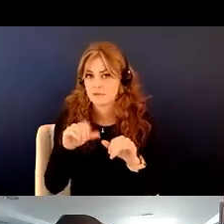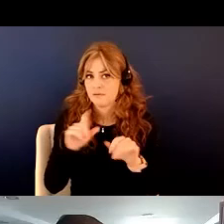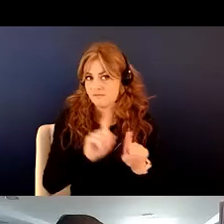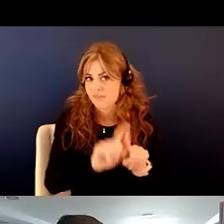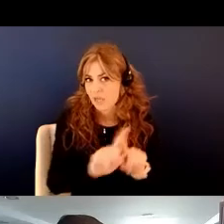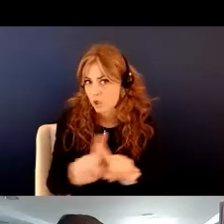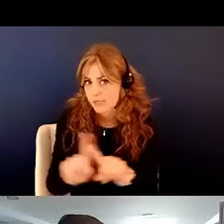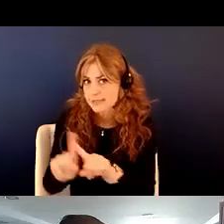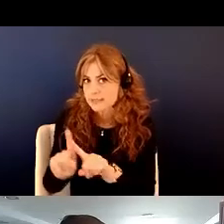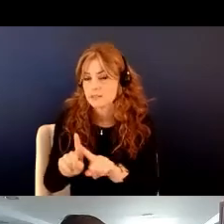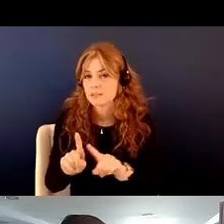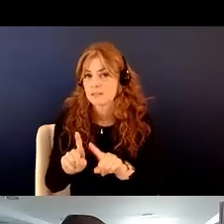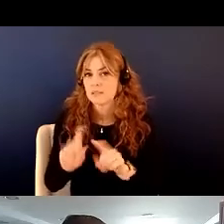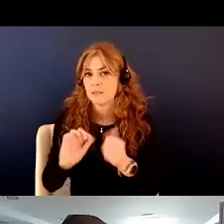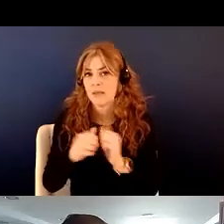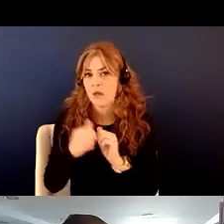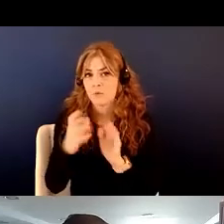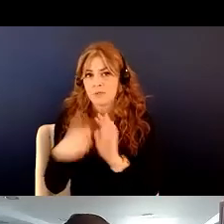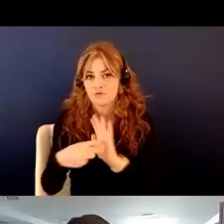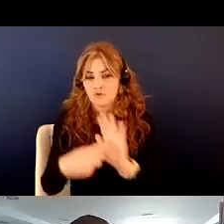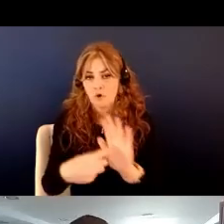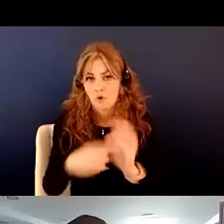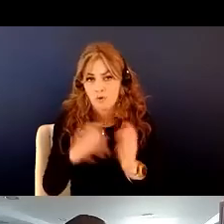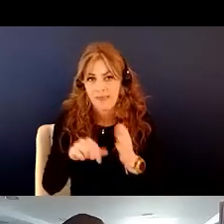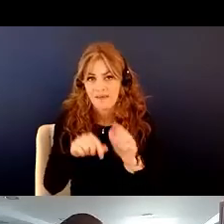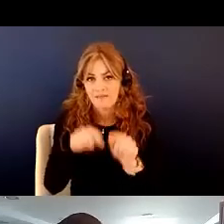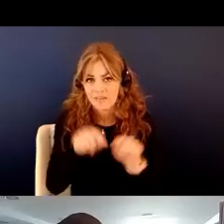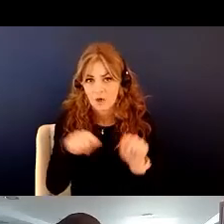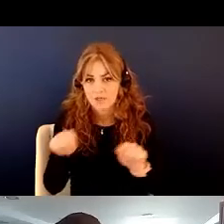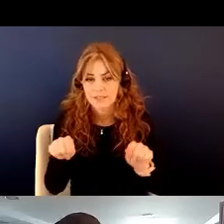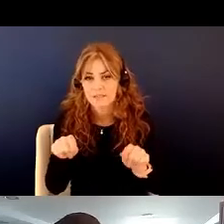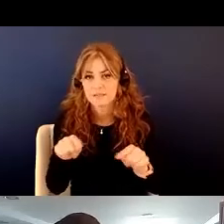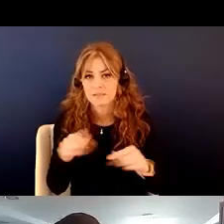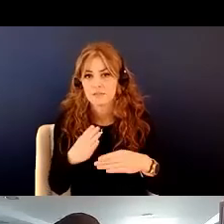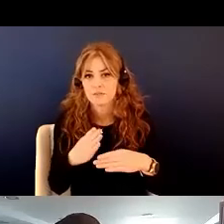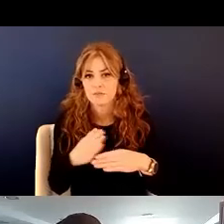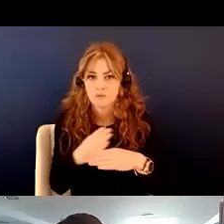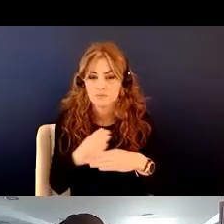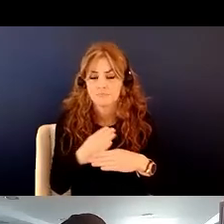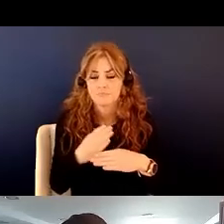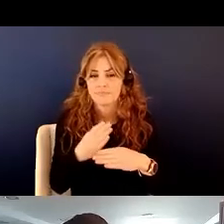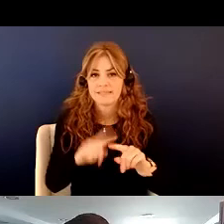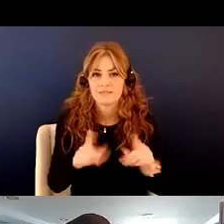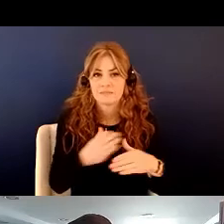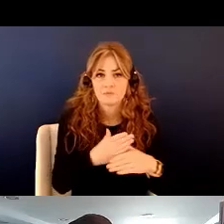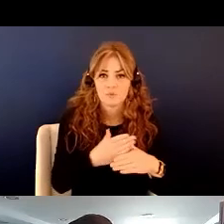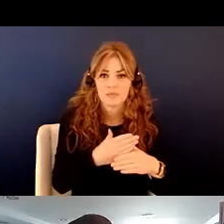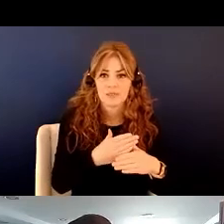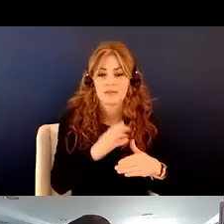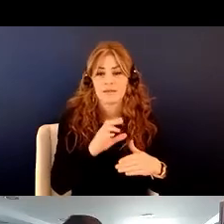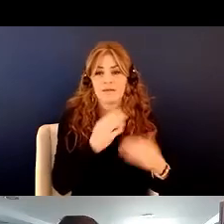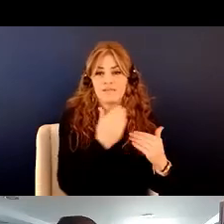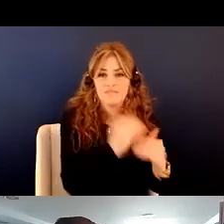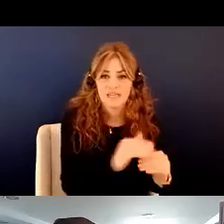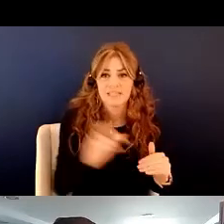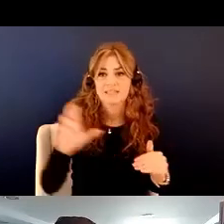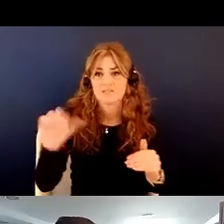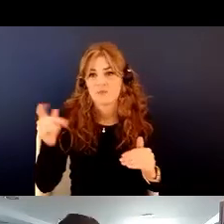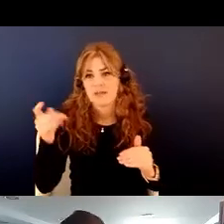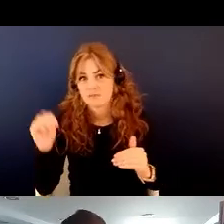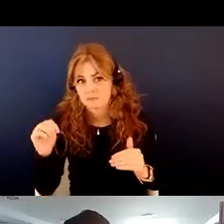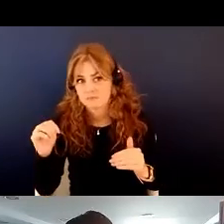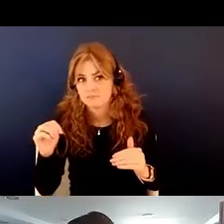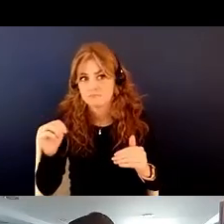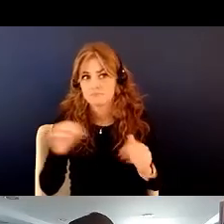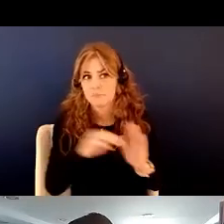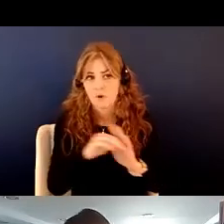we conceptualize those variances is going to differ between the fixed and the random effects models. So holding